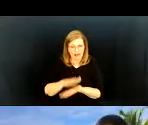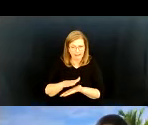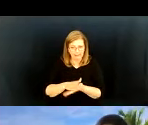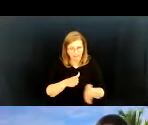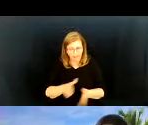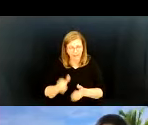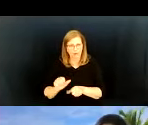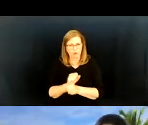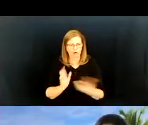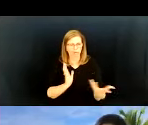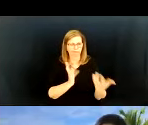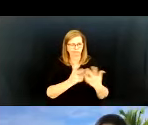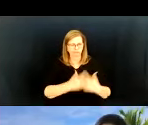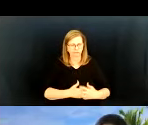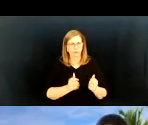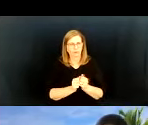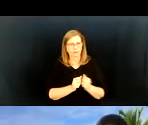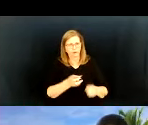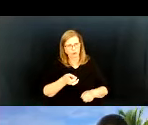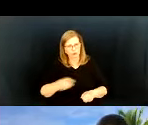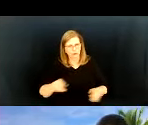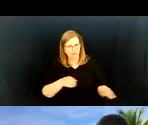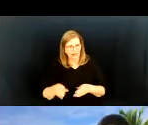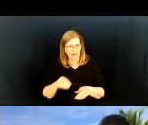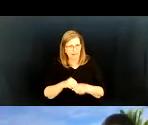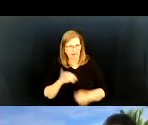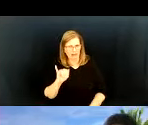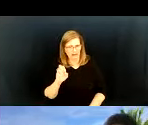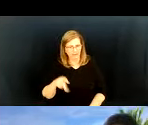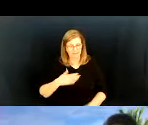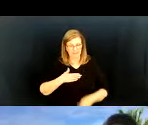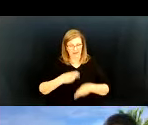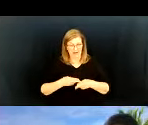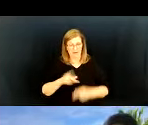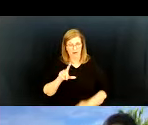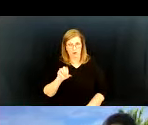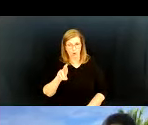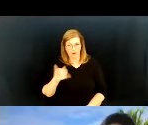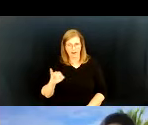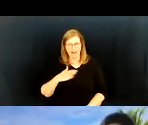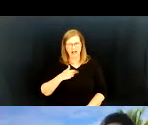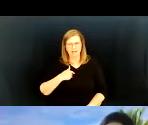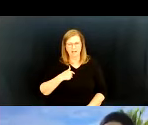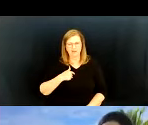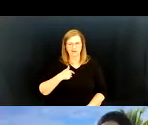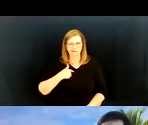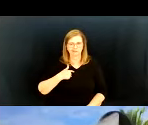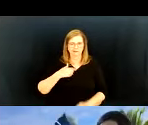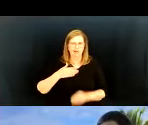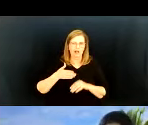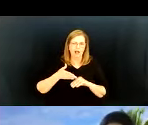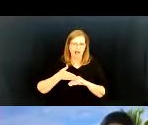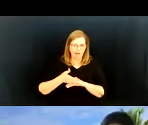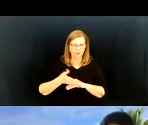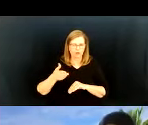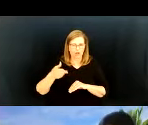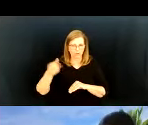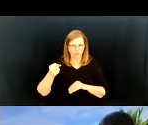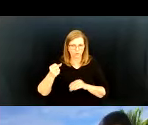transition plan in the IEP. Again, my name is Lori Chestnut, and I am the Secondary Transition Specialist with the Oklahoma State Department